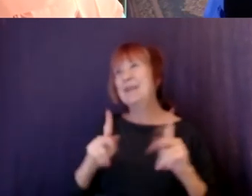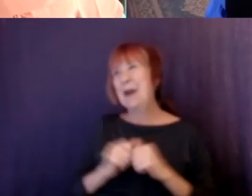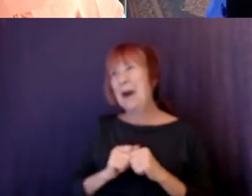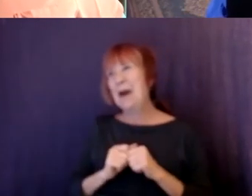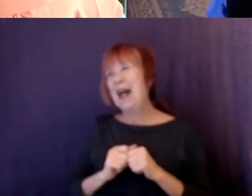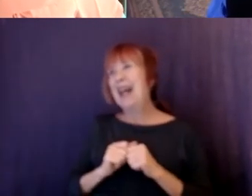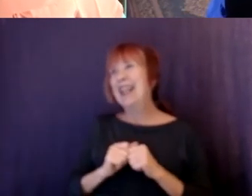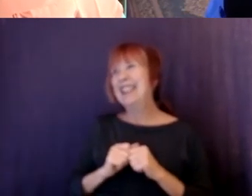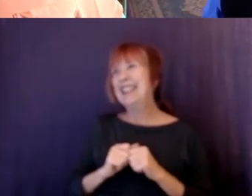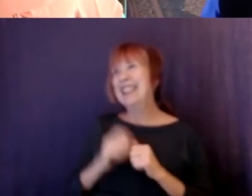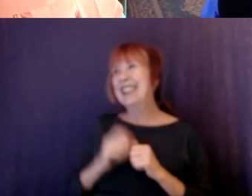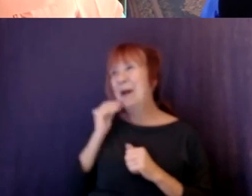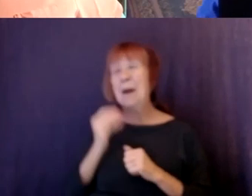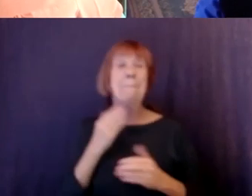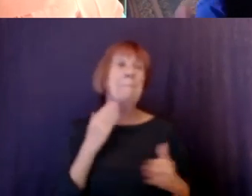yes. Maybe.